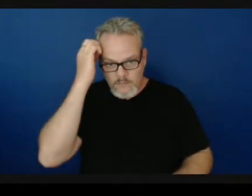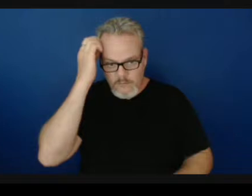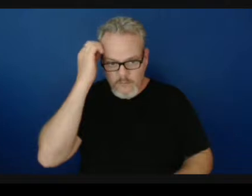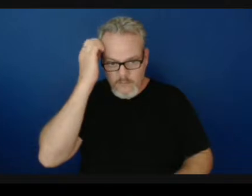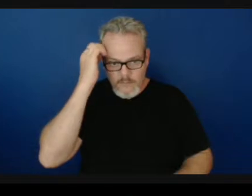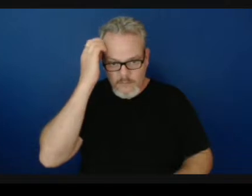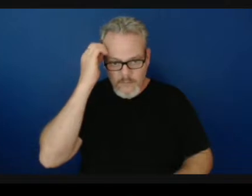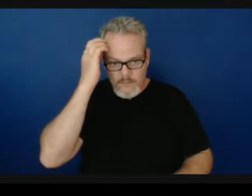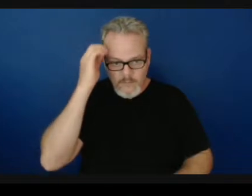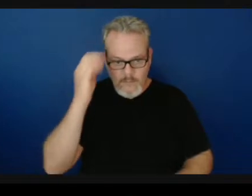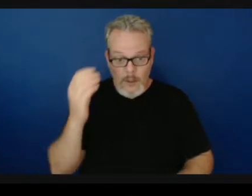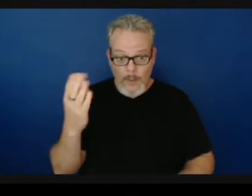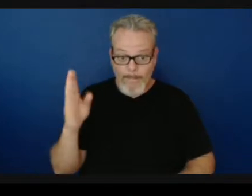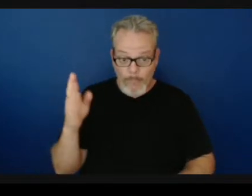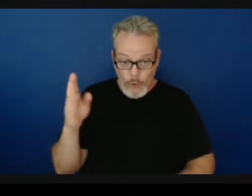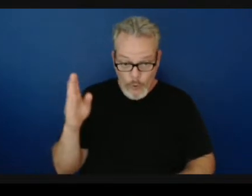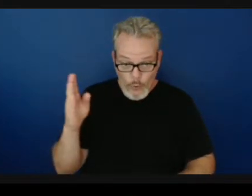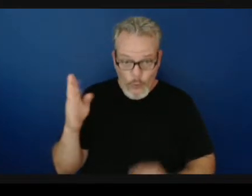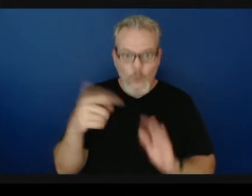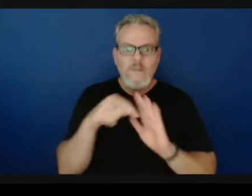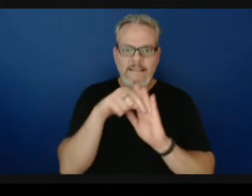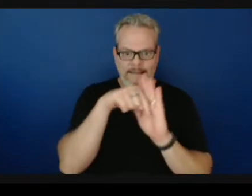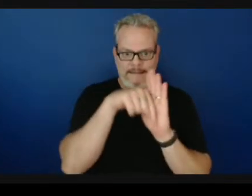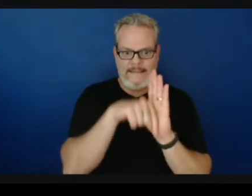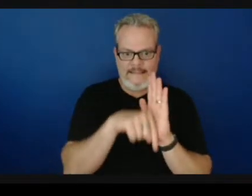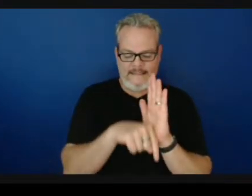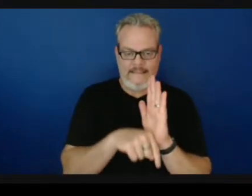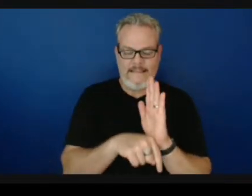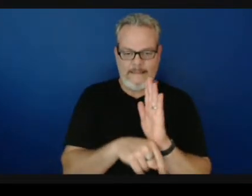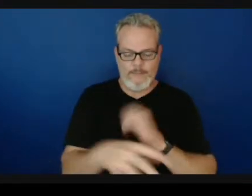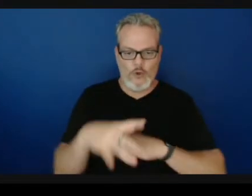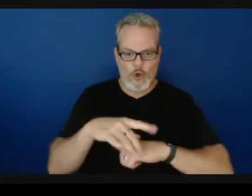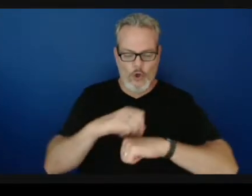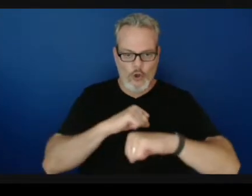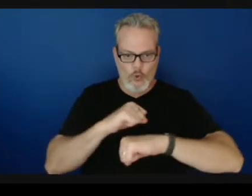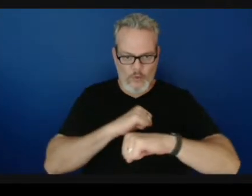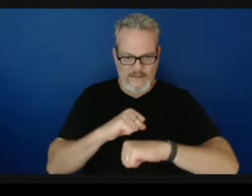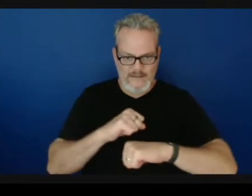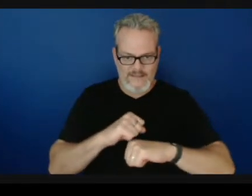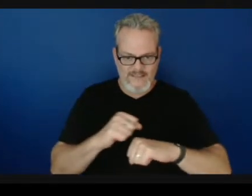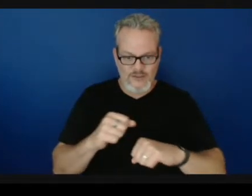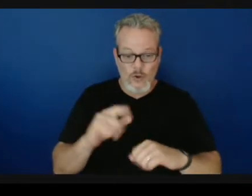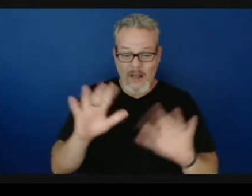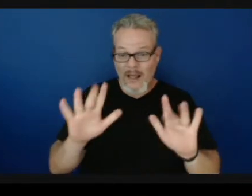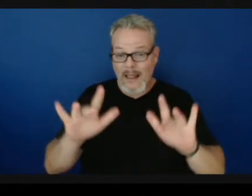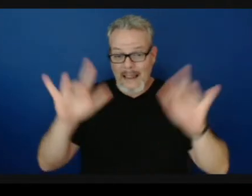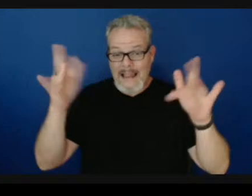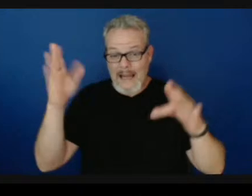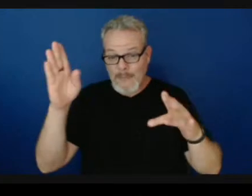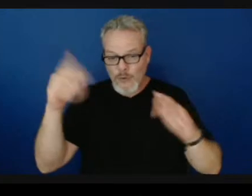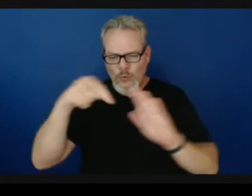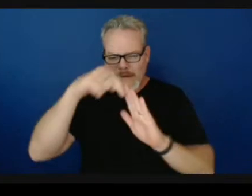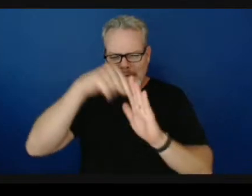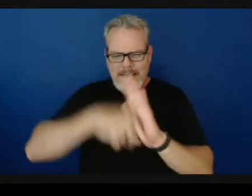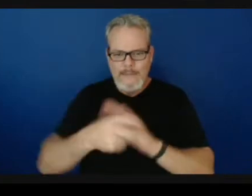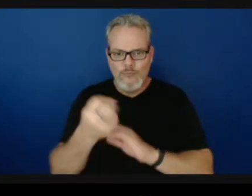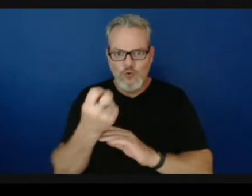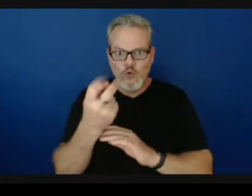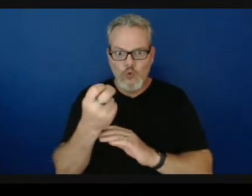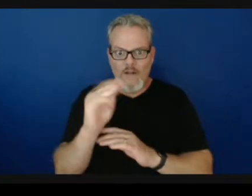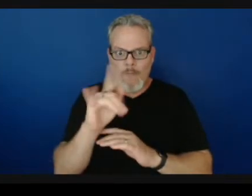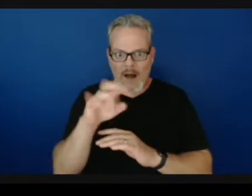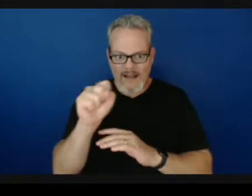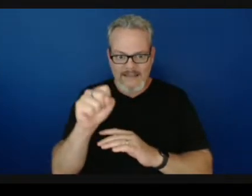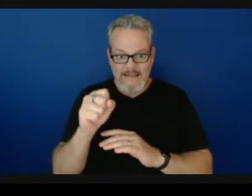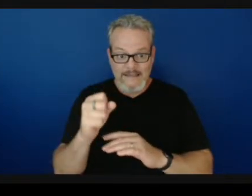for you guys. All the blues are deep earthquakes. So you're looking at light blue, more than 12 miles, deep blue, more than 25 miles or